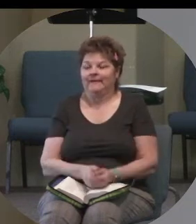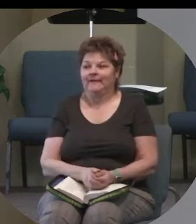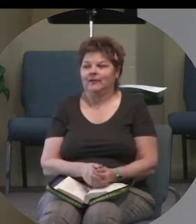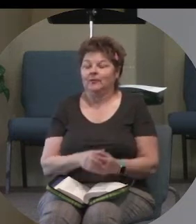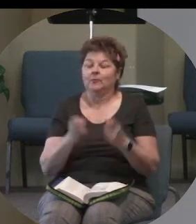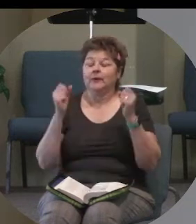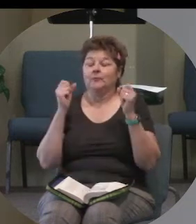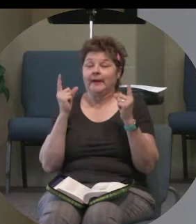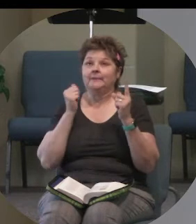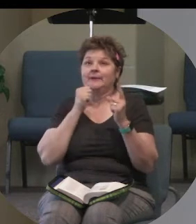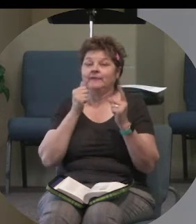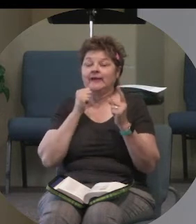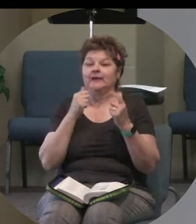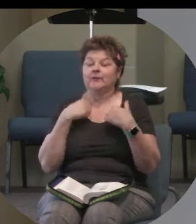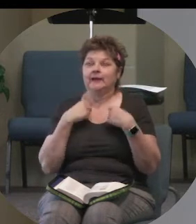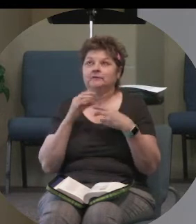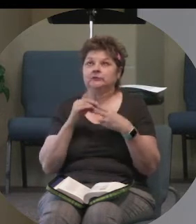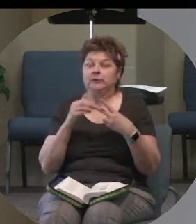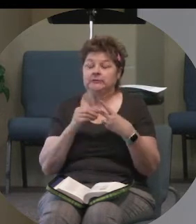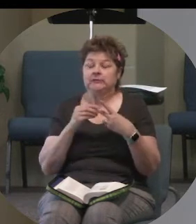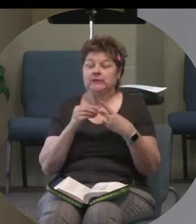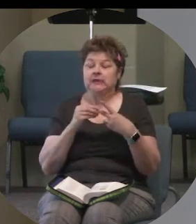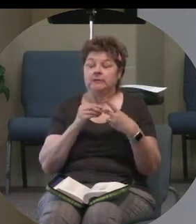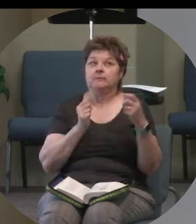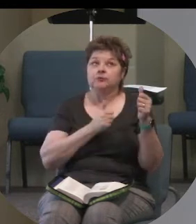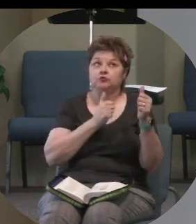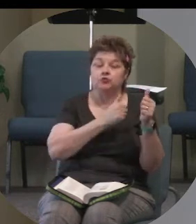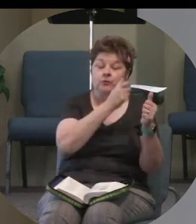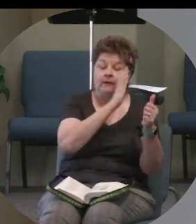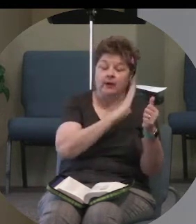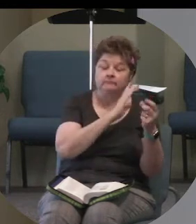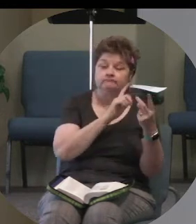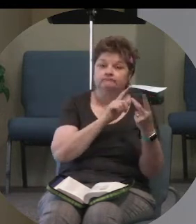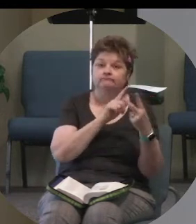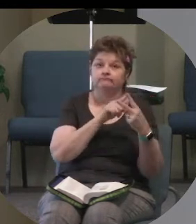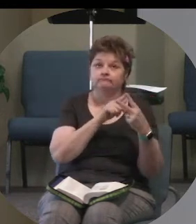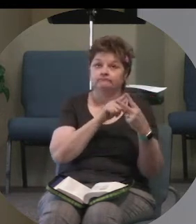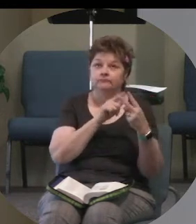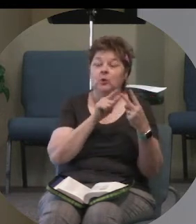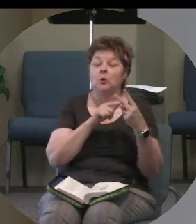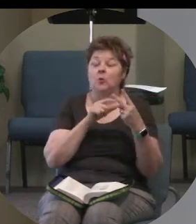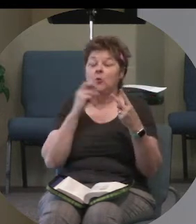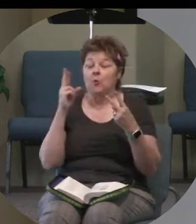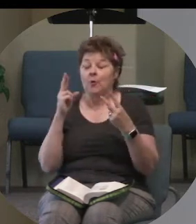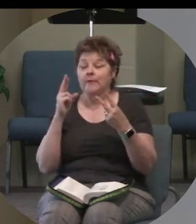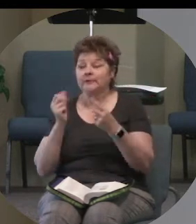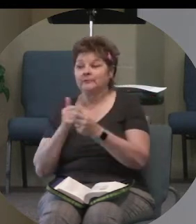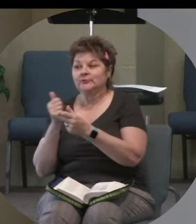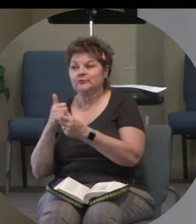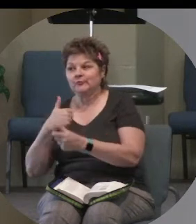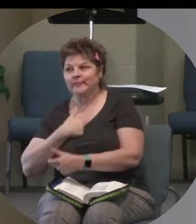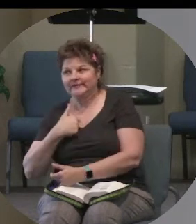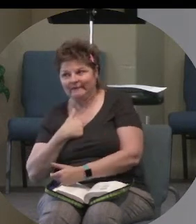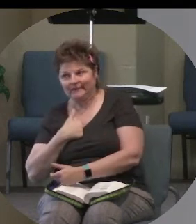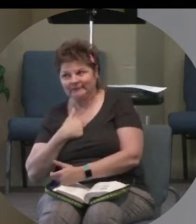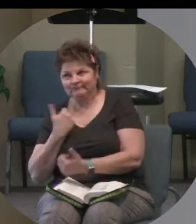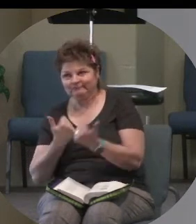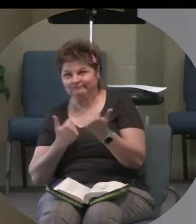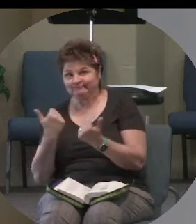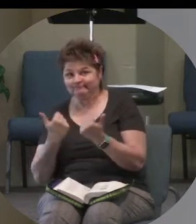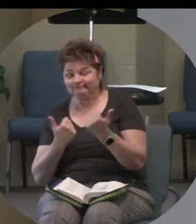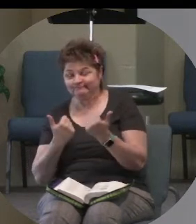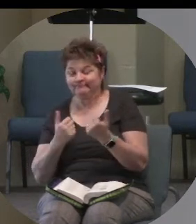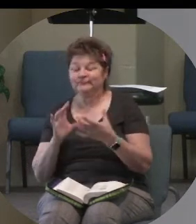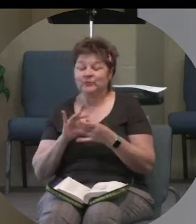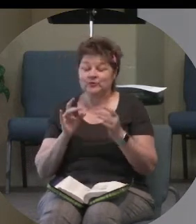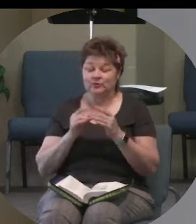wake up each day, we have a choice. Am I going to pursue God, or am I going to pursue myself? In our story, we